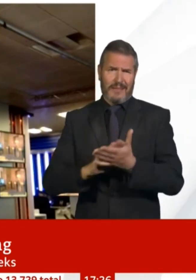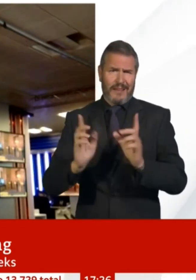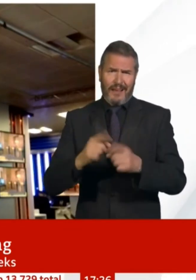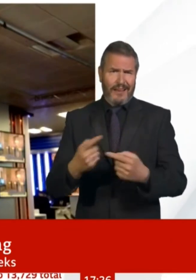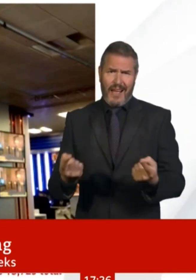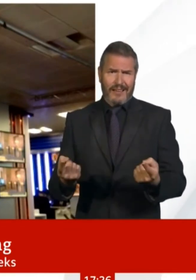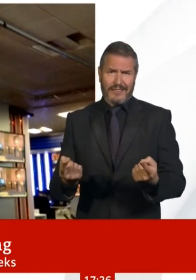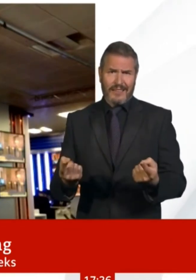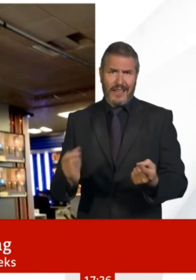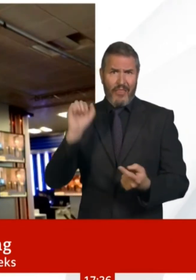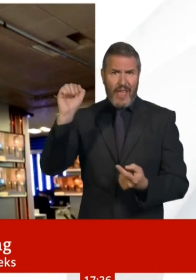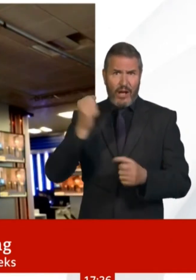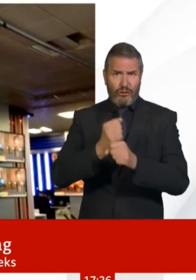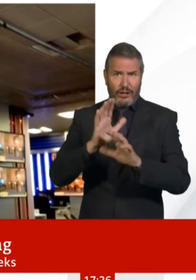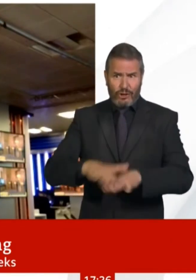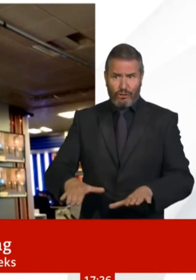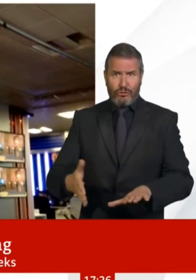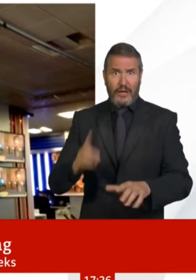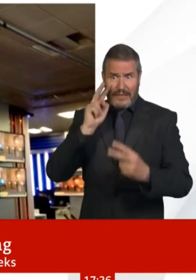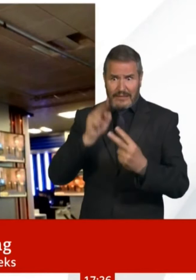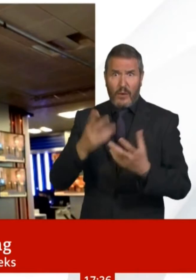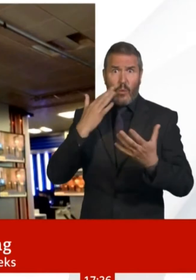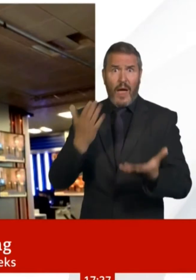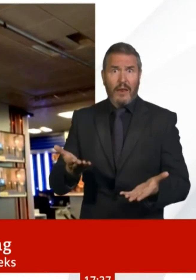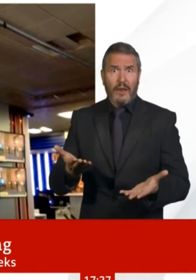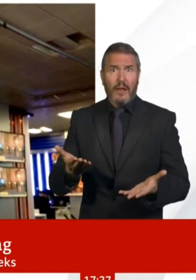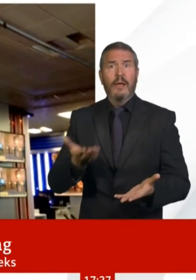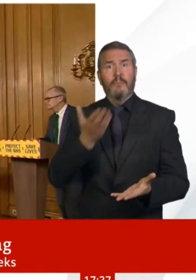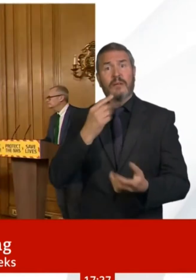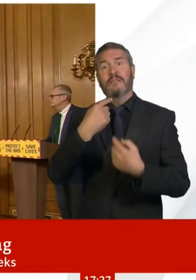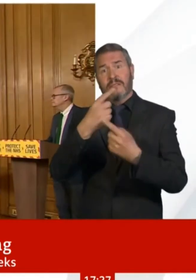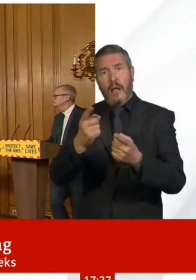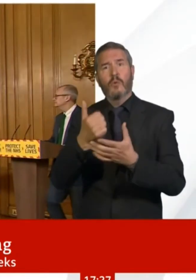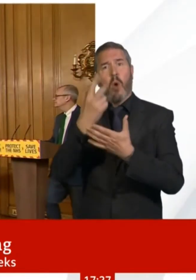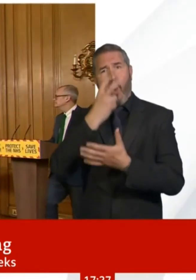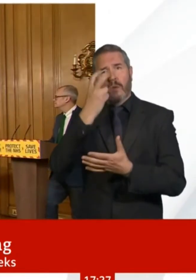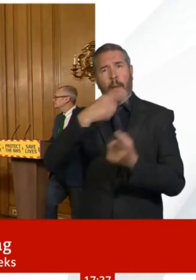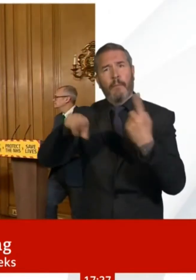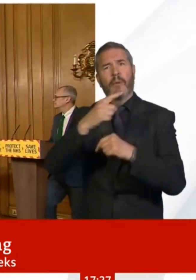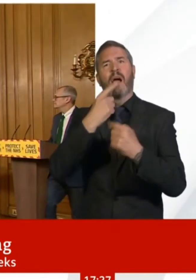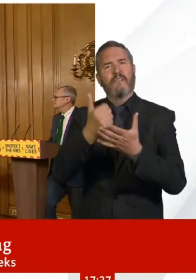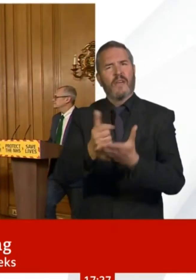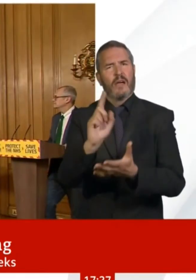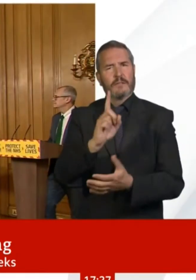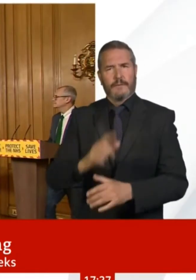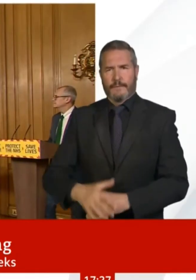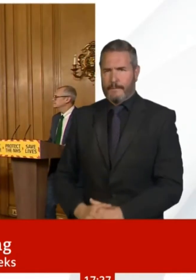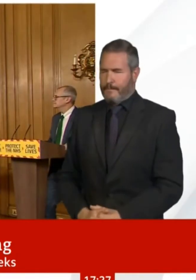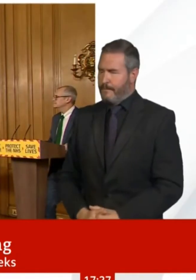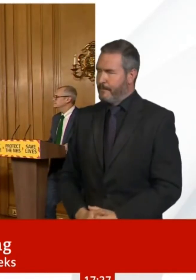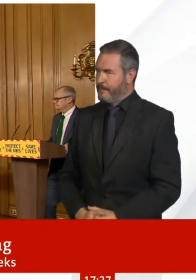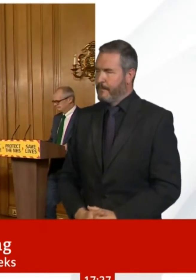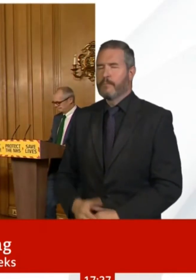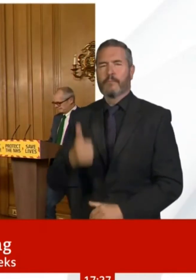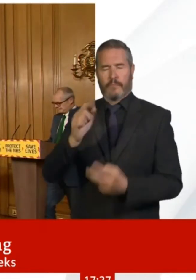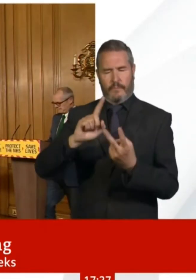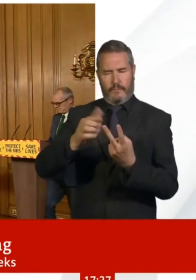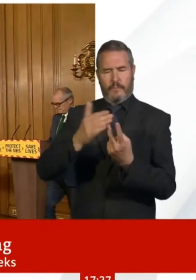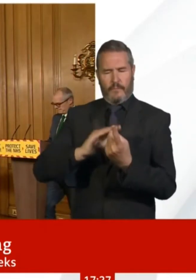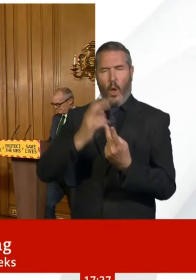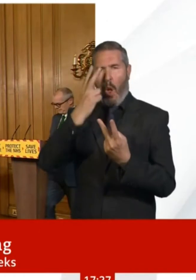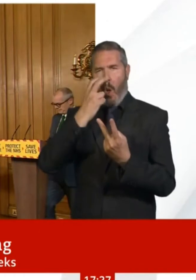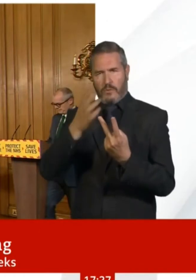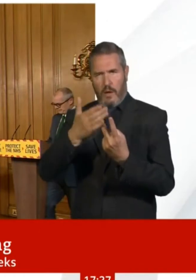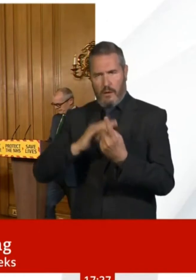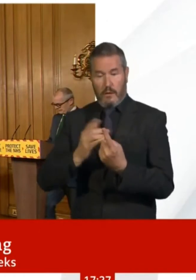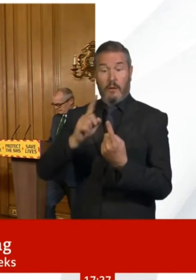for at least another year. What's your message to them at this anxious time? Well, Sam, first of all, on your first question on the